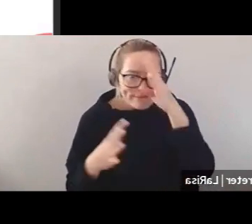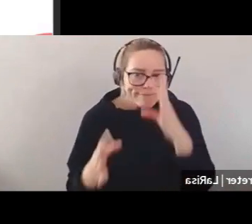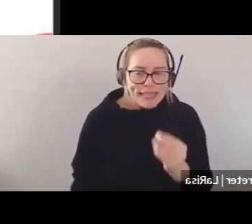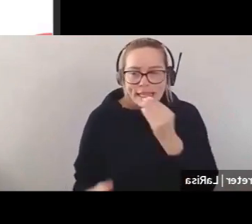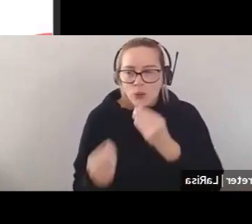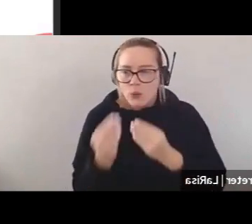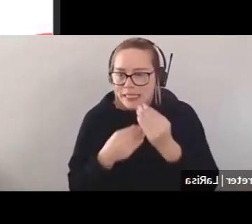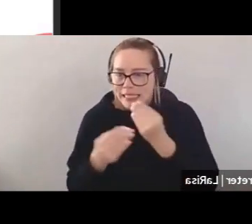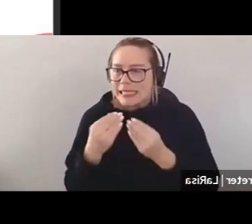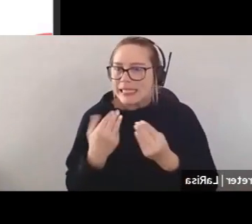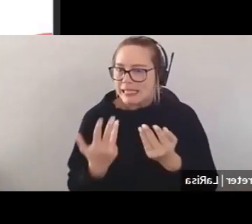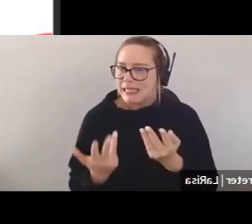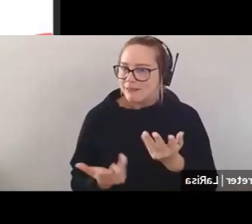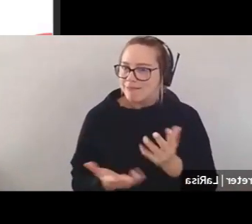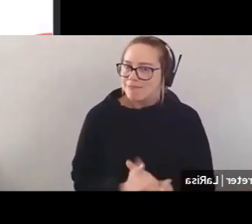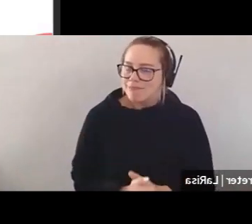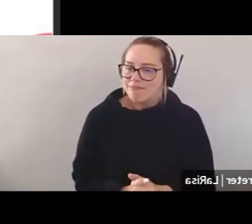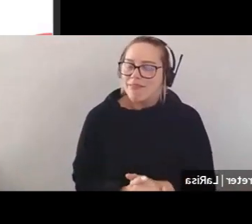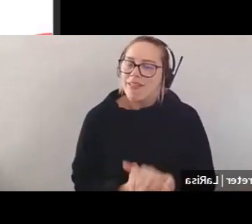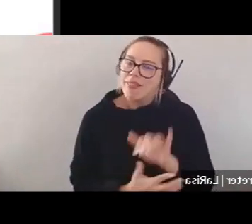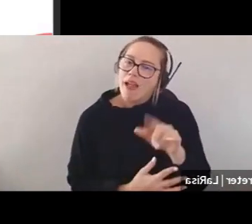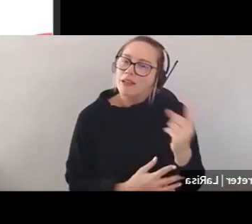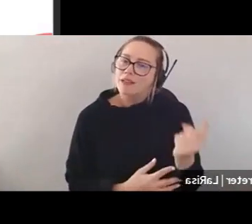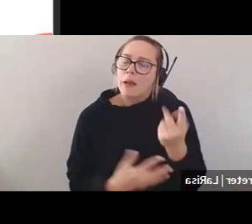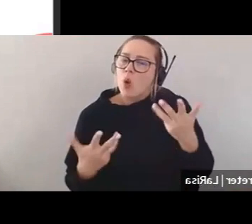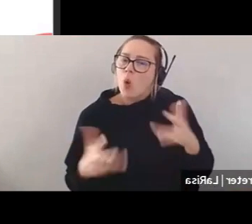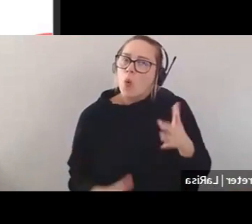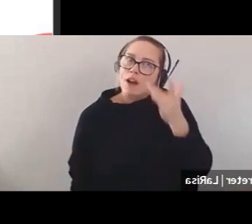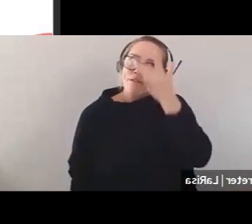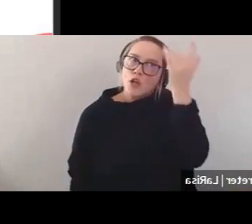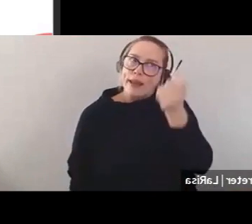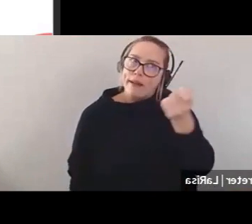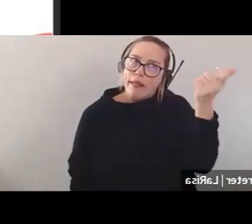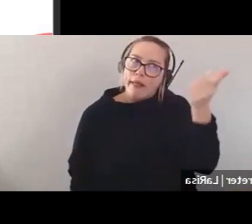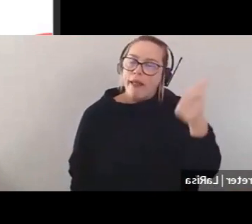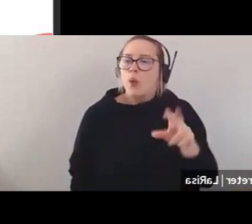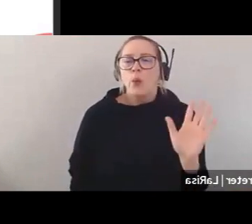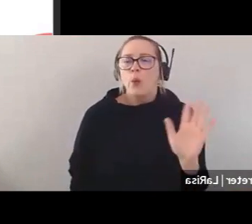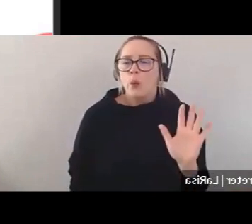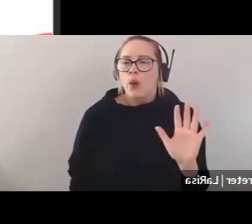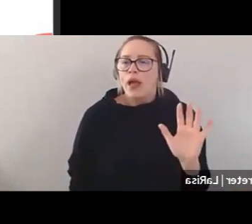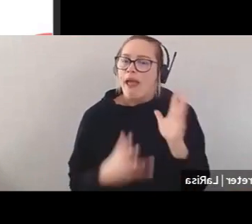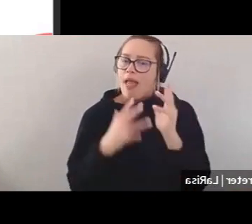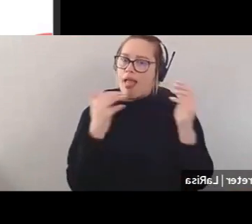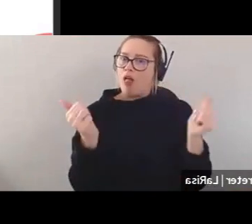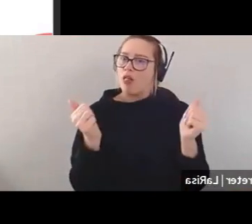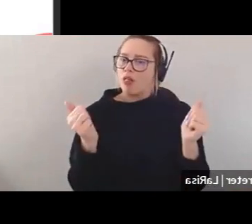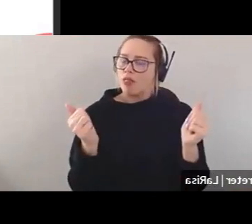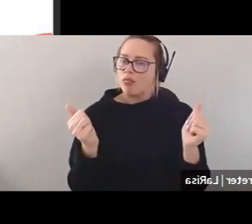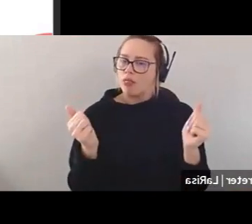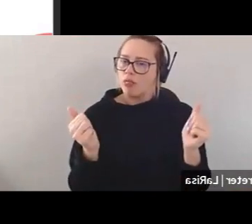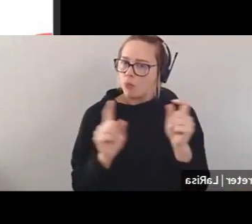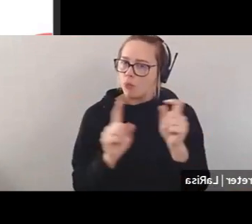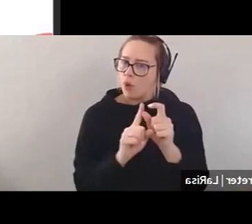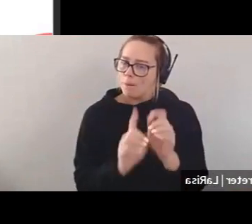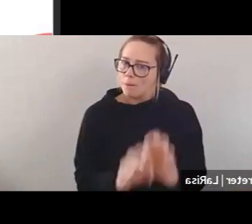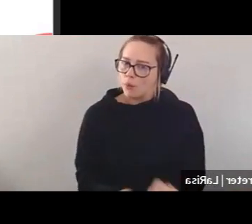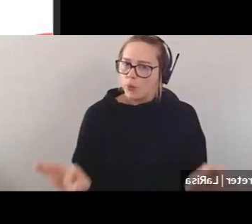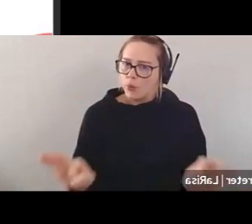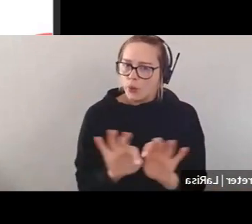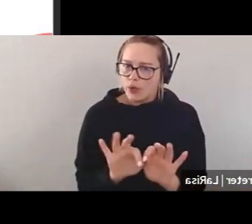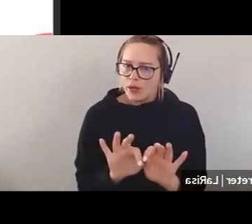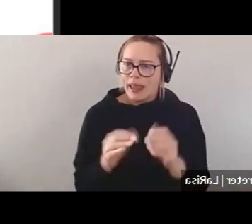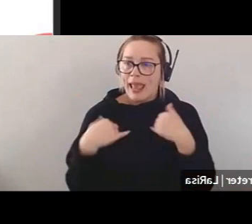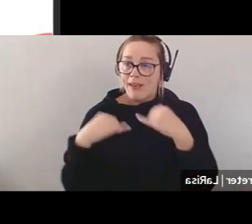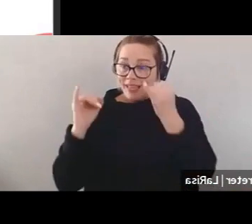part of why we eat what we eat. And something I think we don't